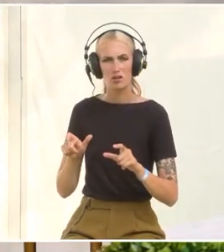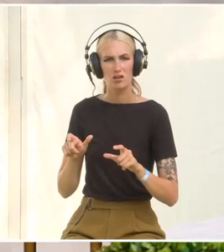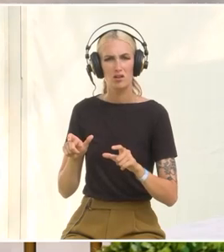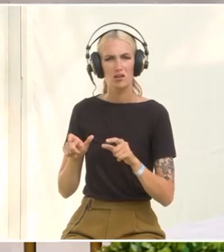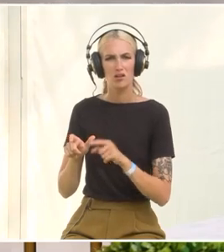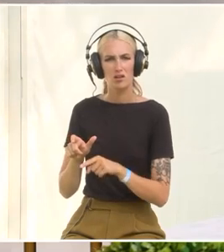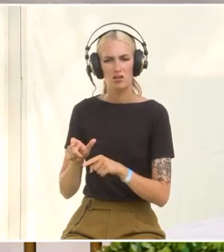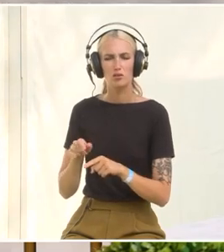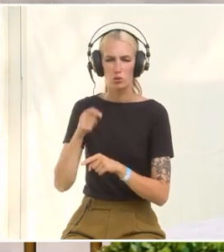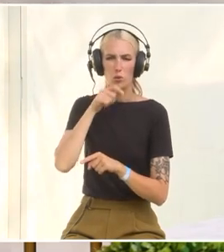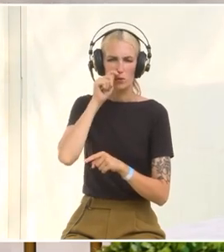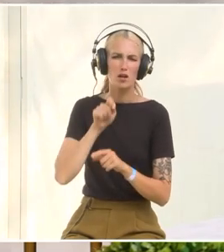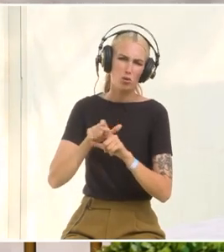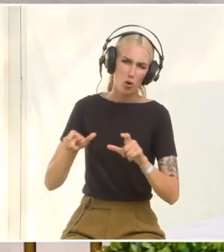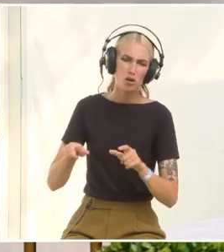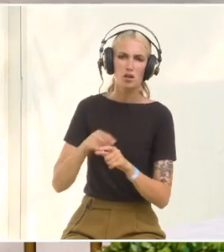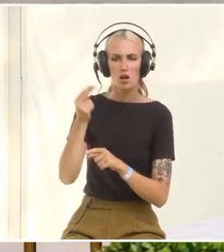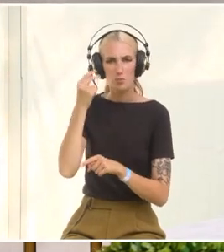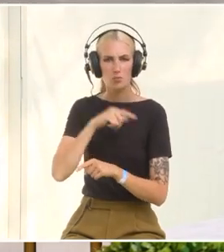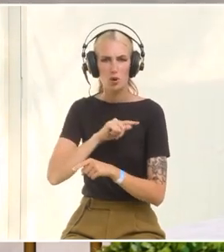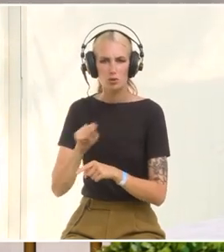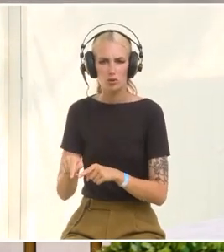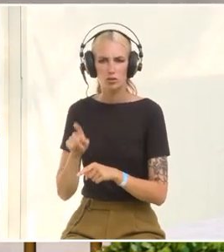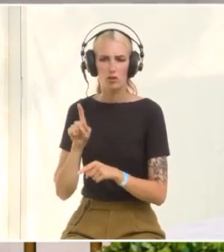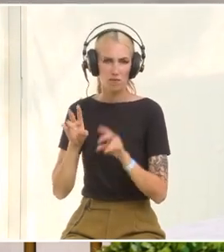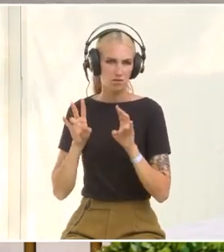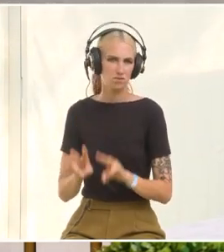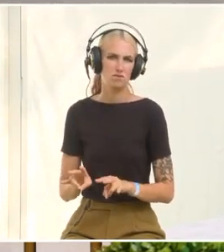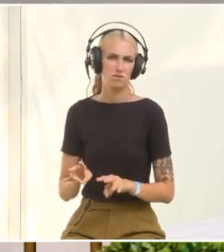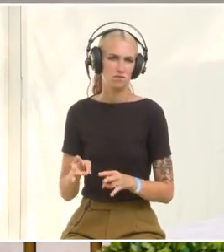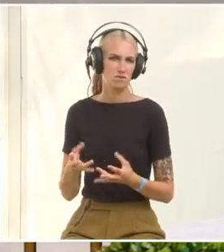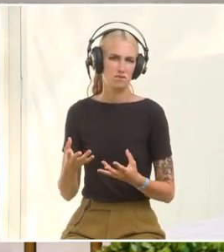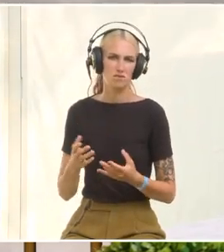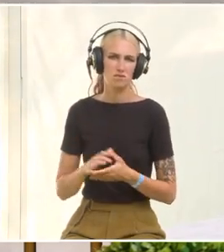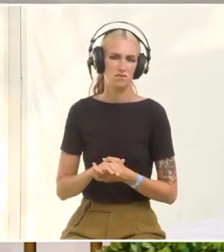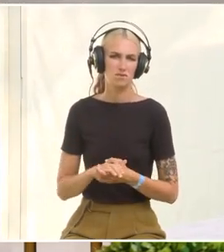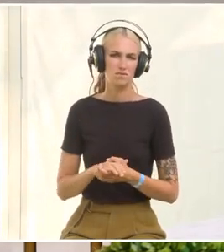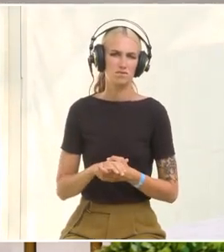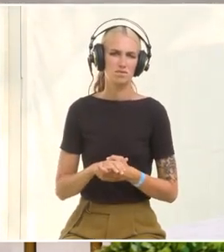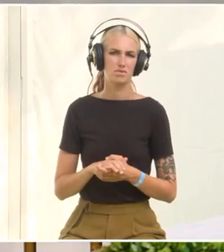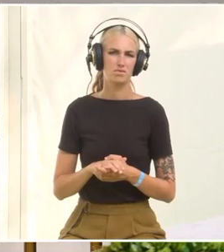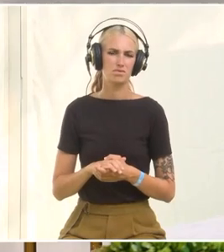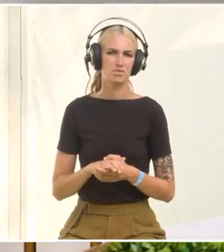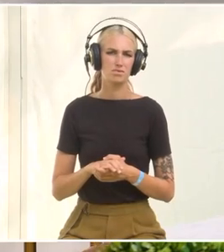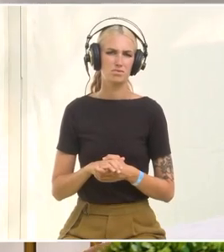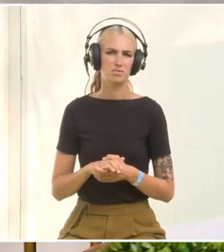schools. They would have just cut it this through if we wouldn't have this internet possibilities.